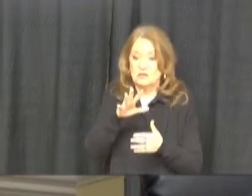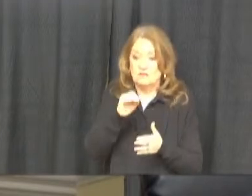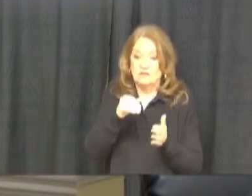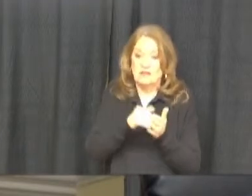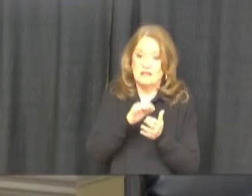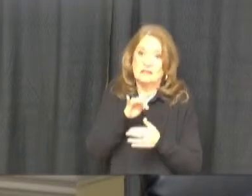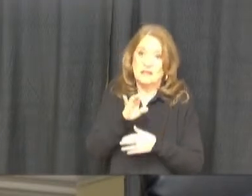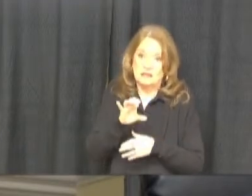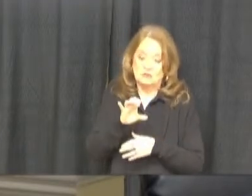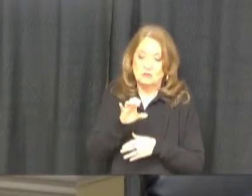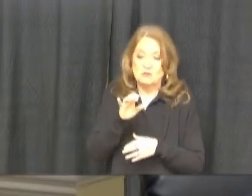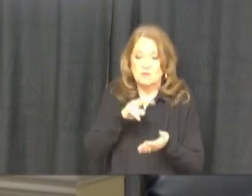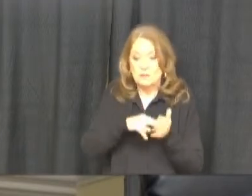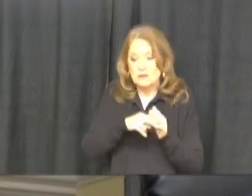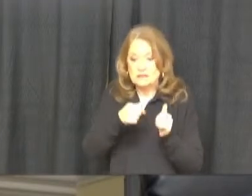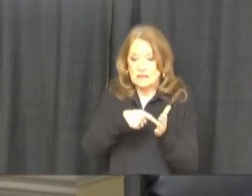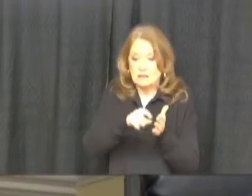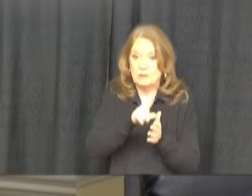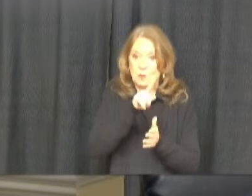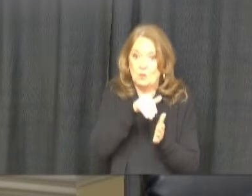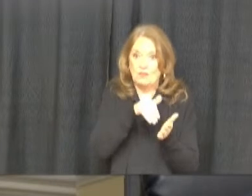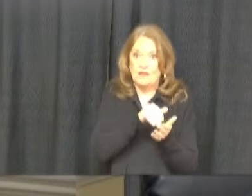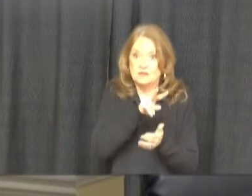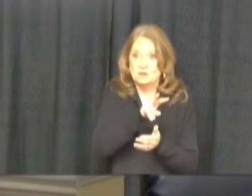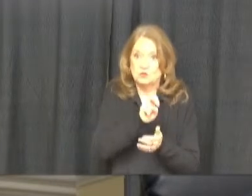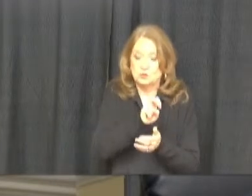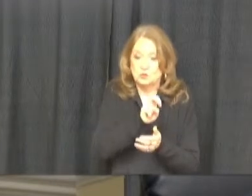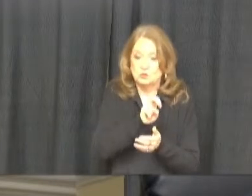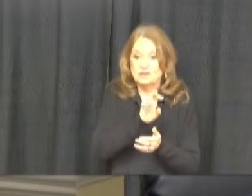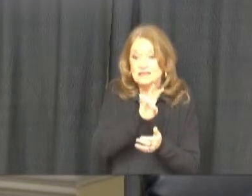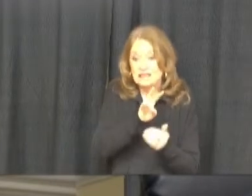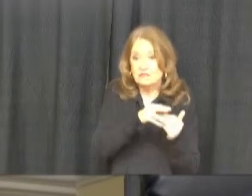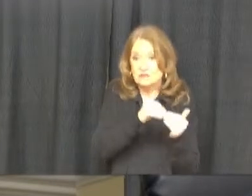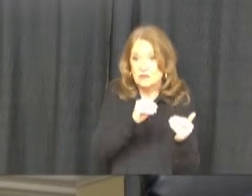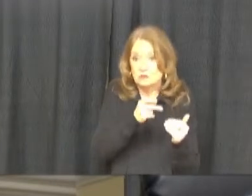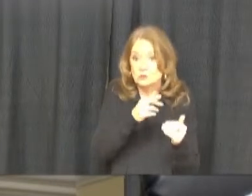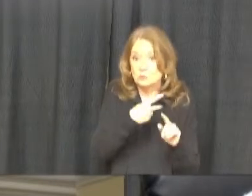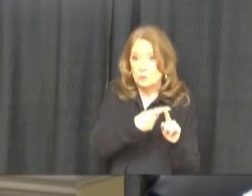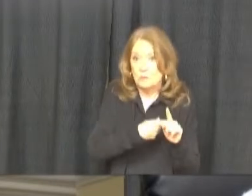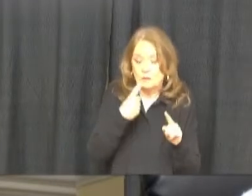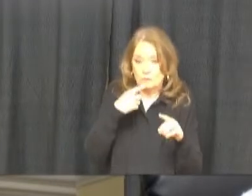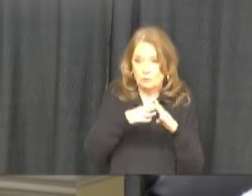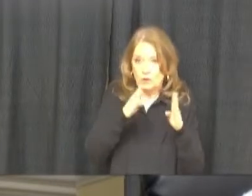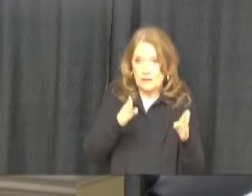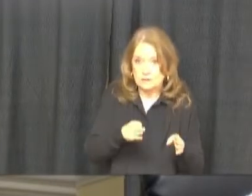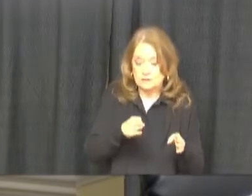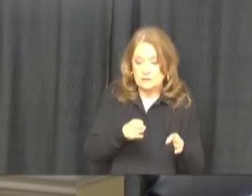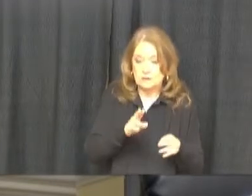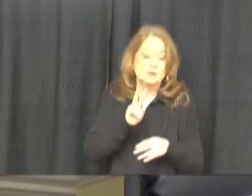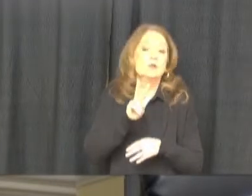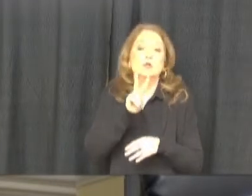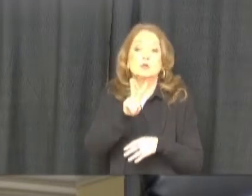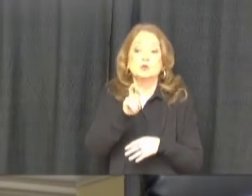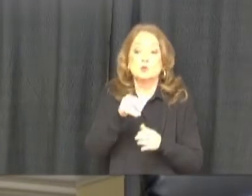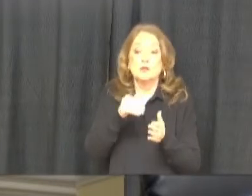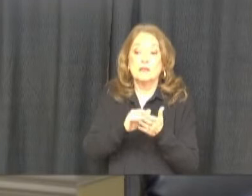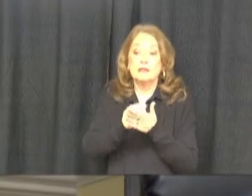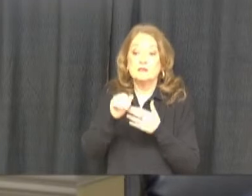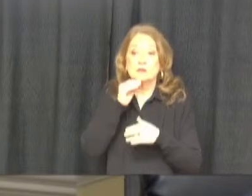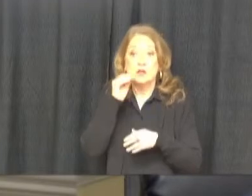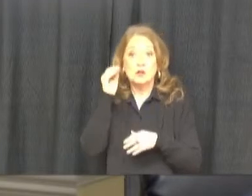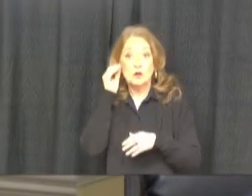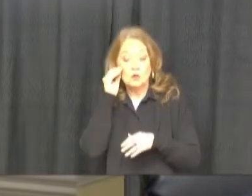$50,800. So that means they can pay $1,270 per month for housing. A $200,000 home